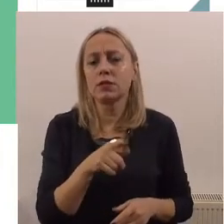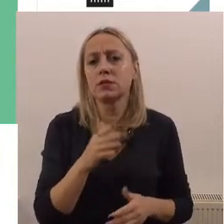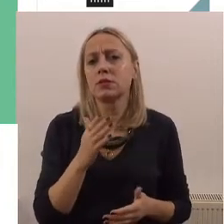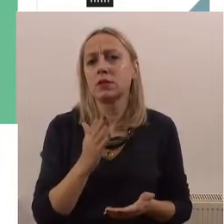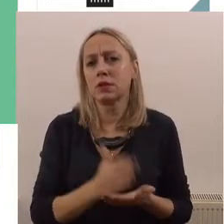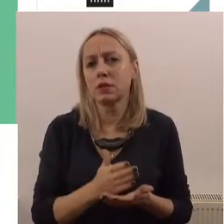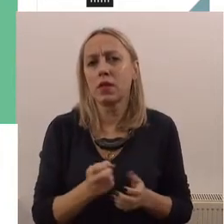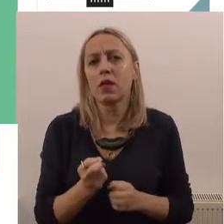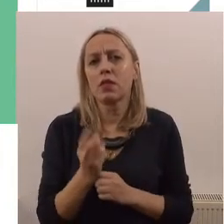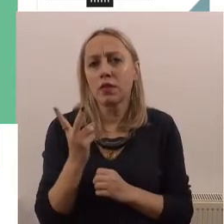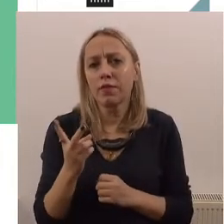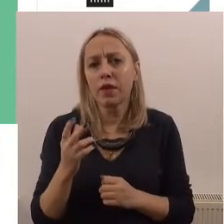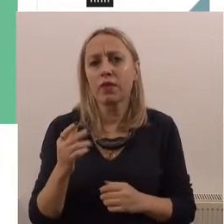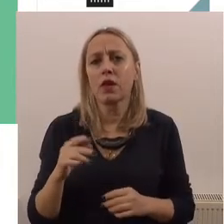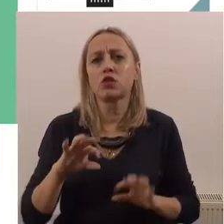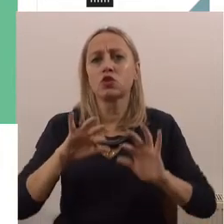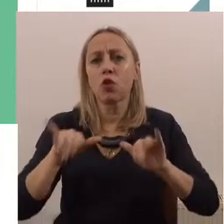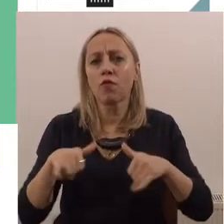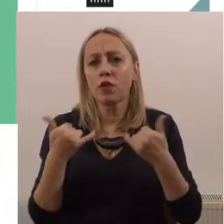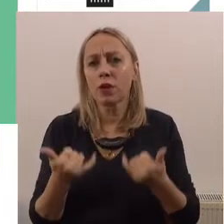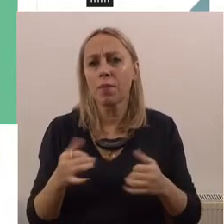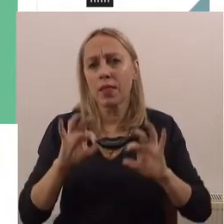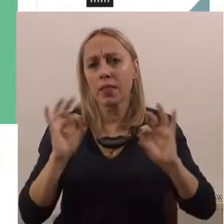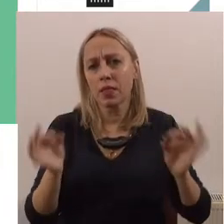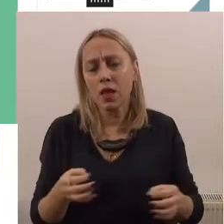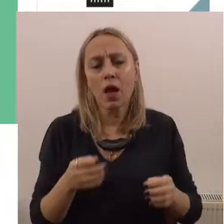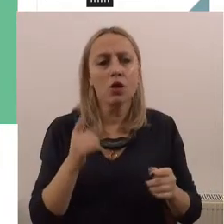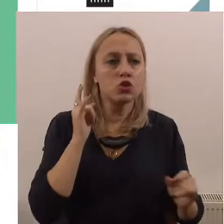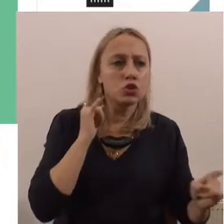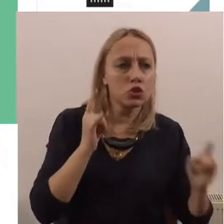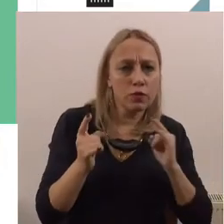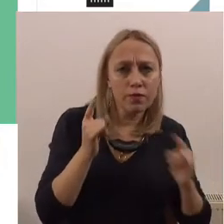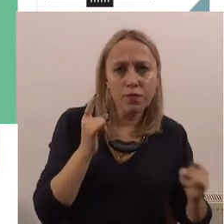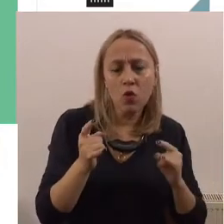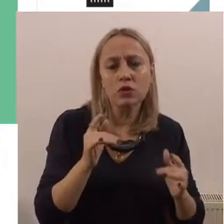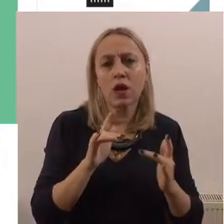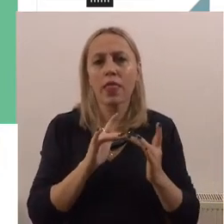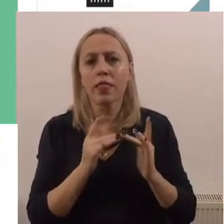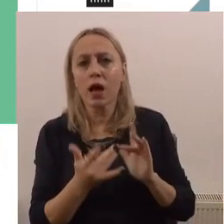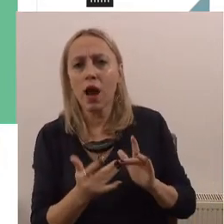exciting. So it shows 12